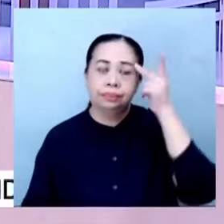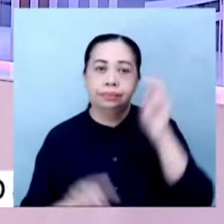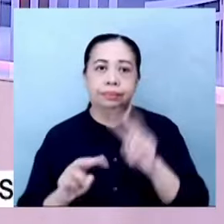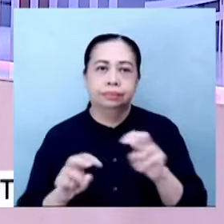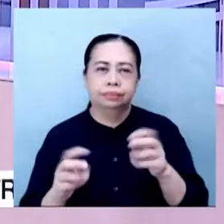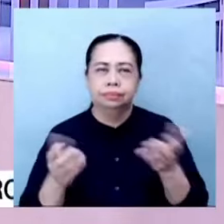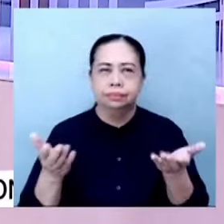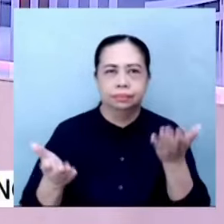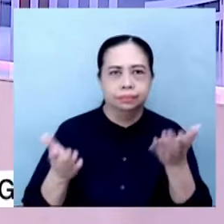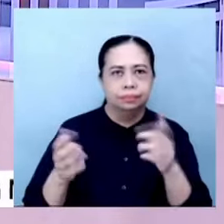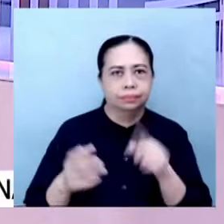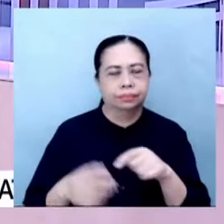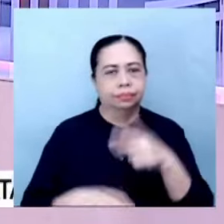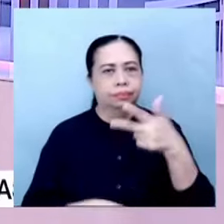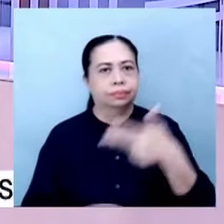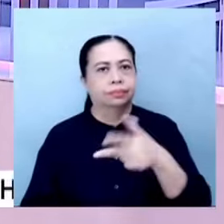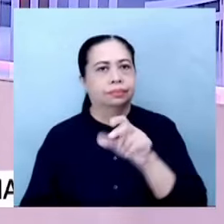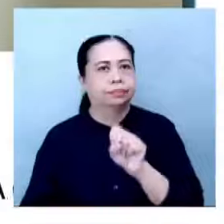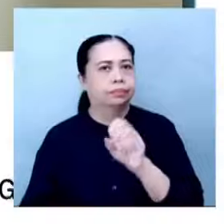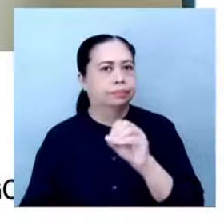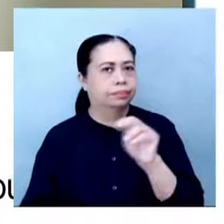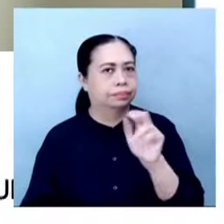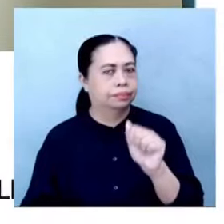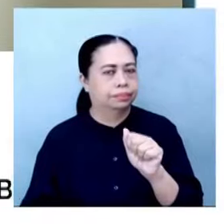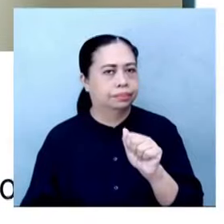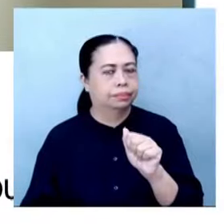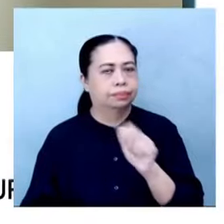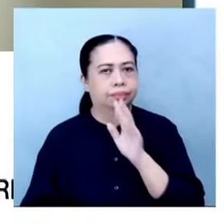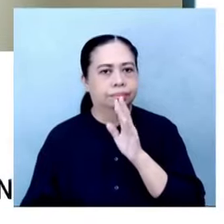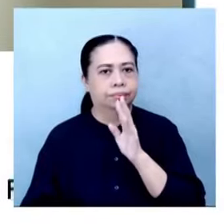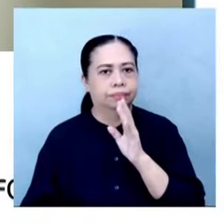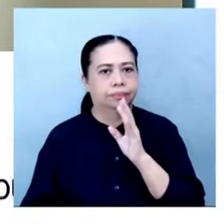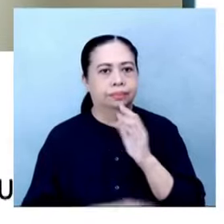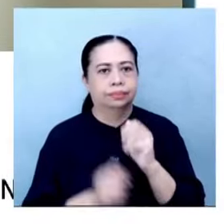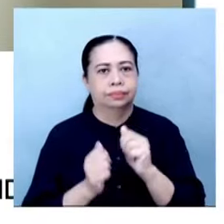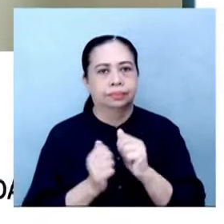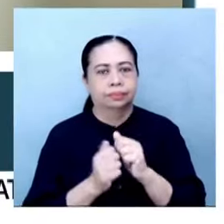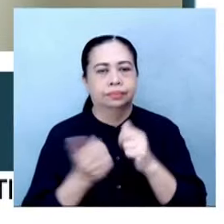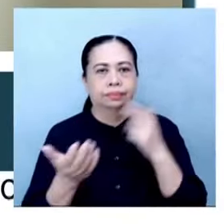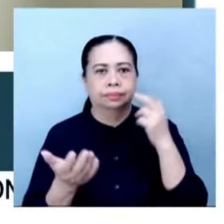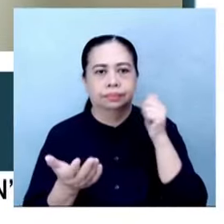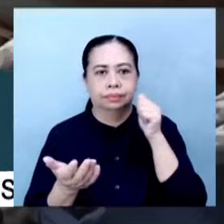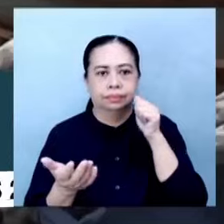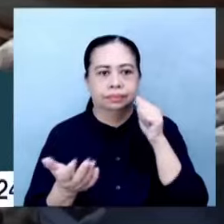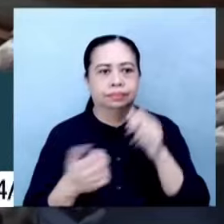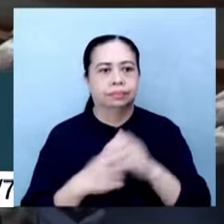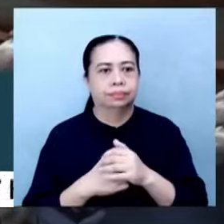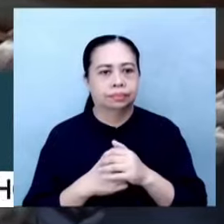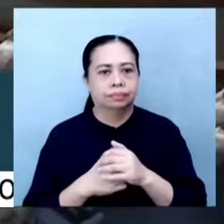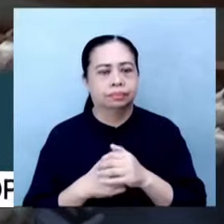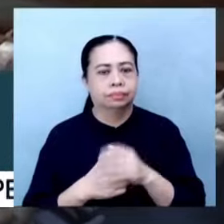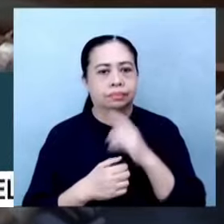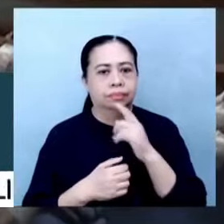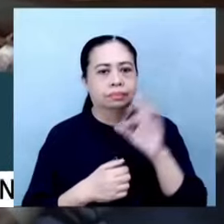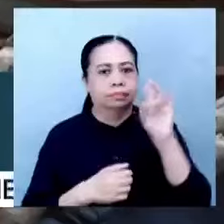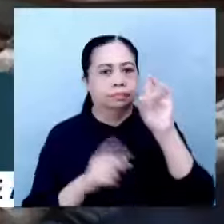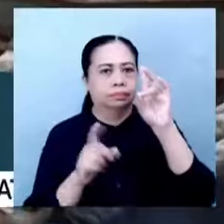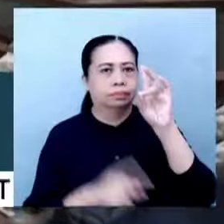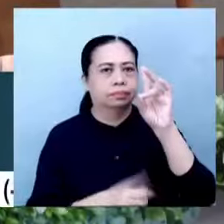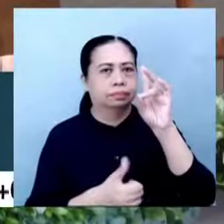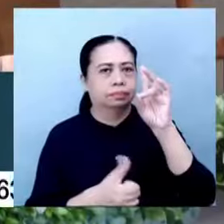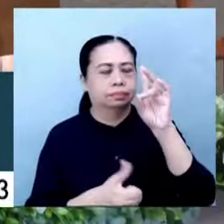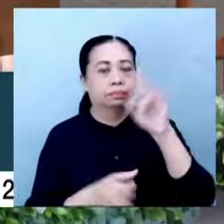President Marcos's third State of the Nation address. Clive Arguelles rates Marcos's speech as 7 out of 10, but he